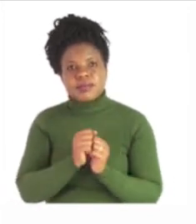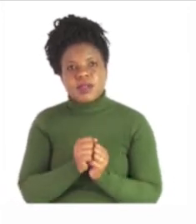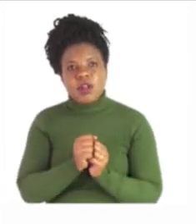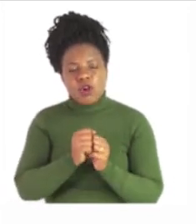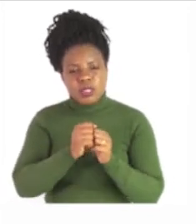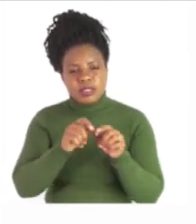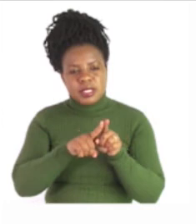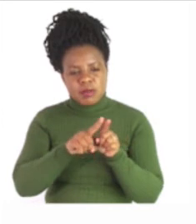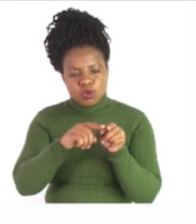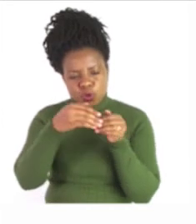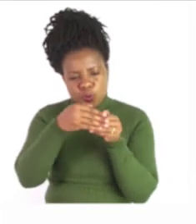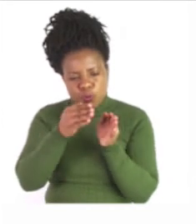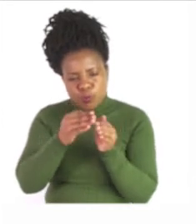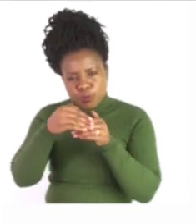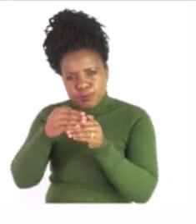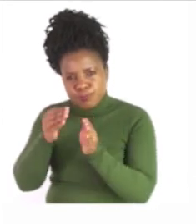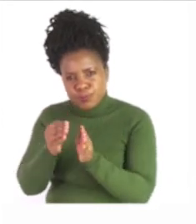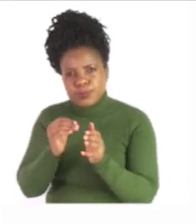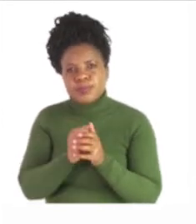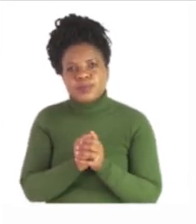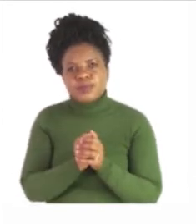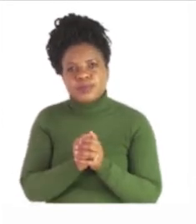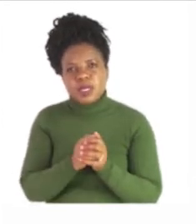blocks or